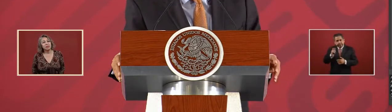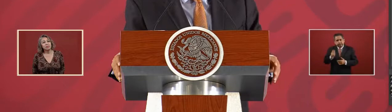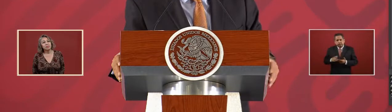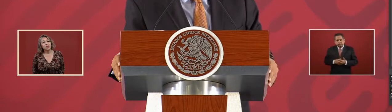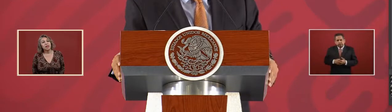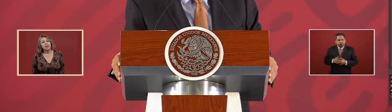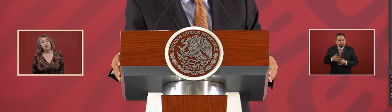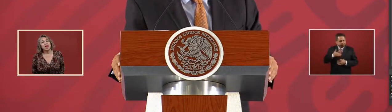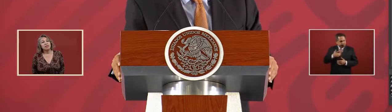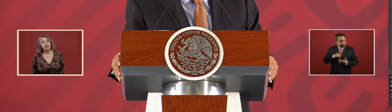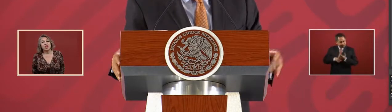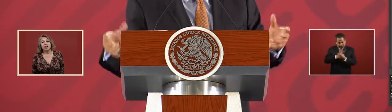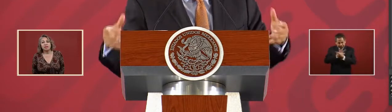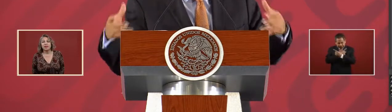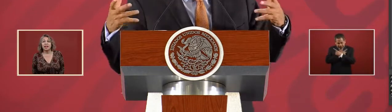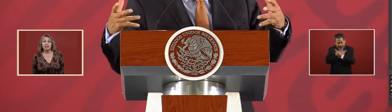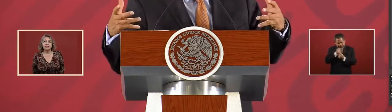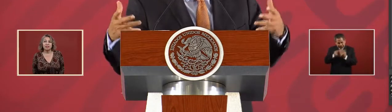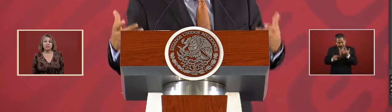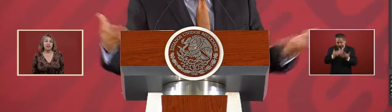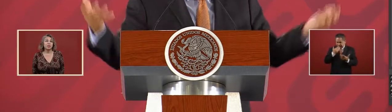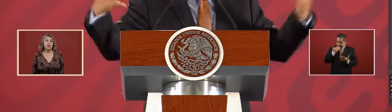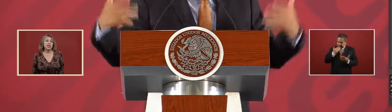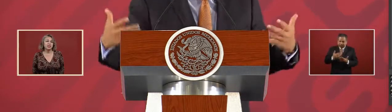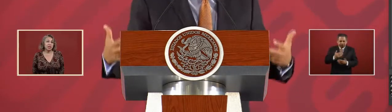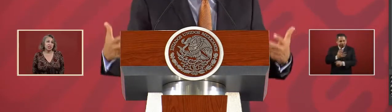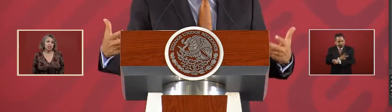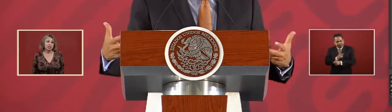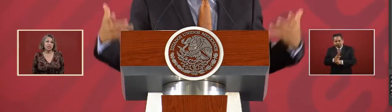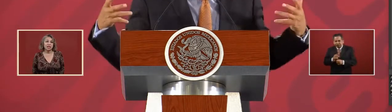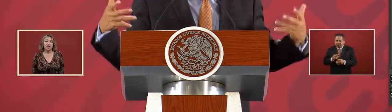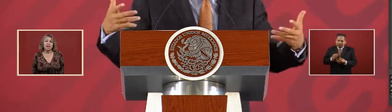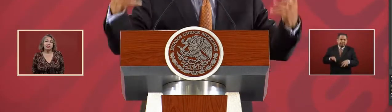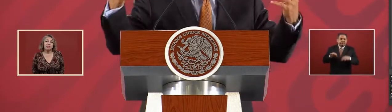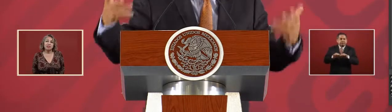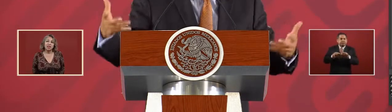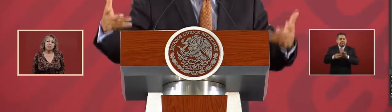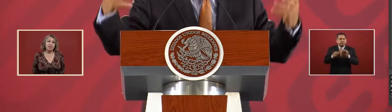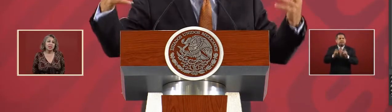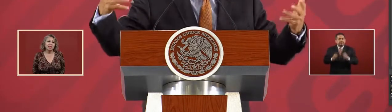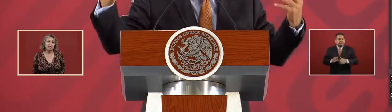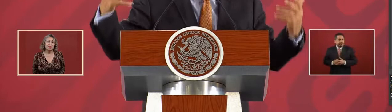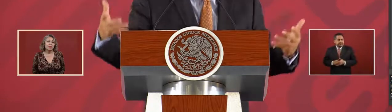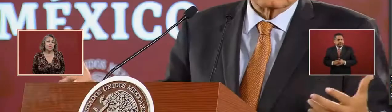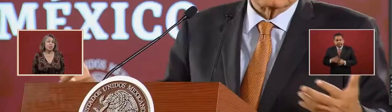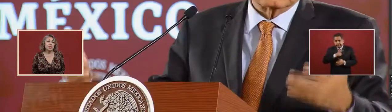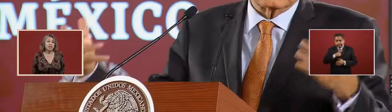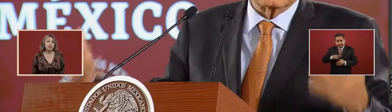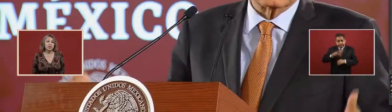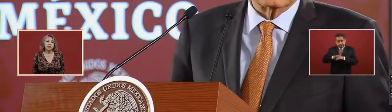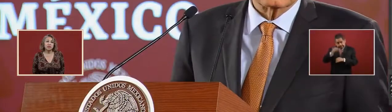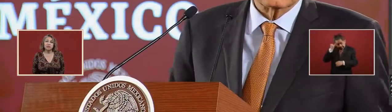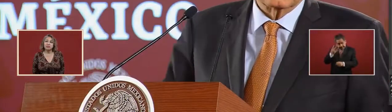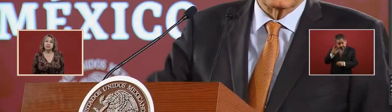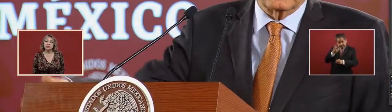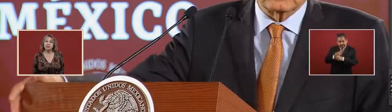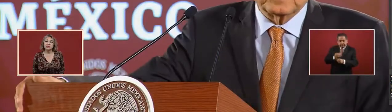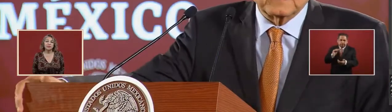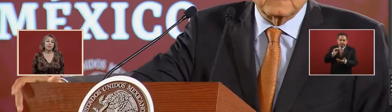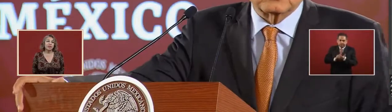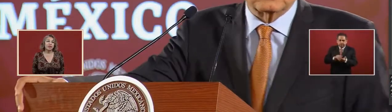Mexico have a lot of values that we need to exalt. And there's other things that we need to